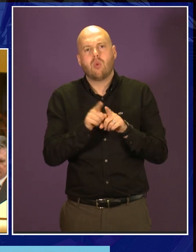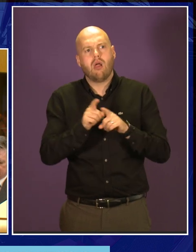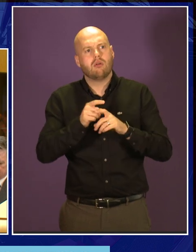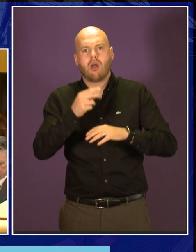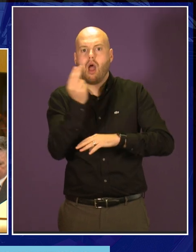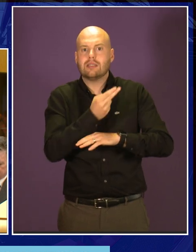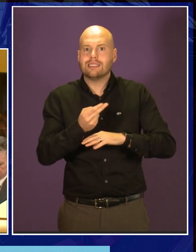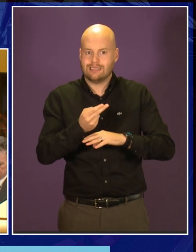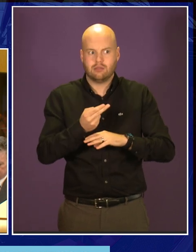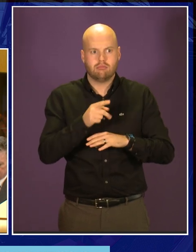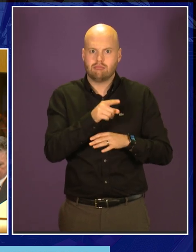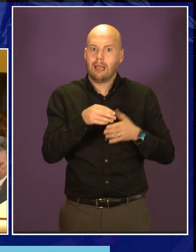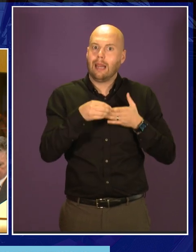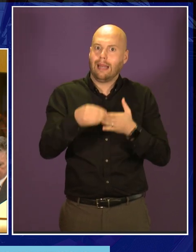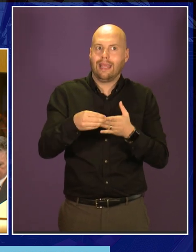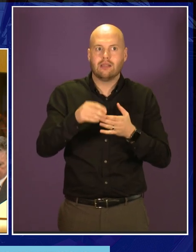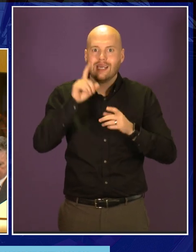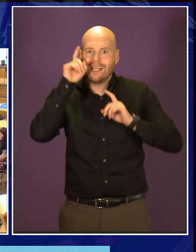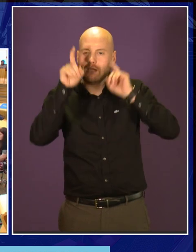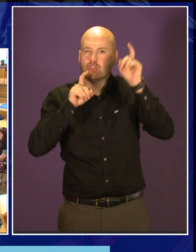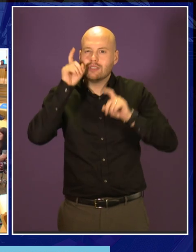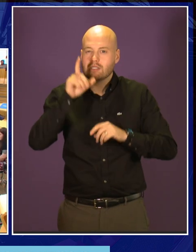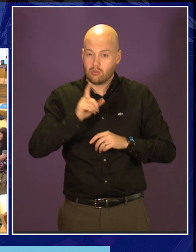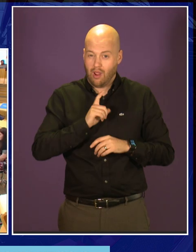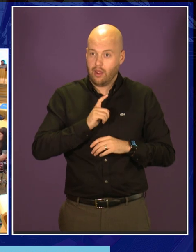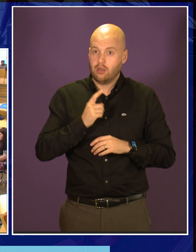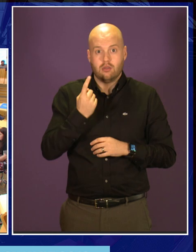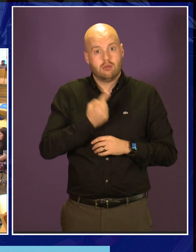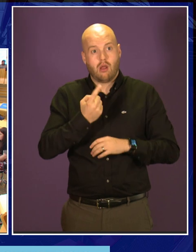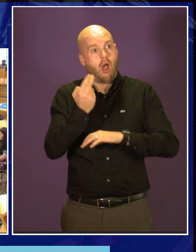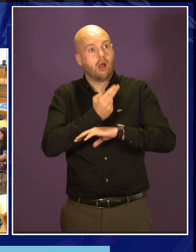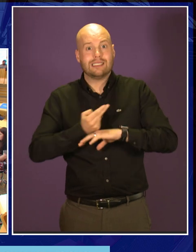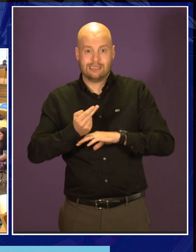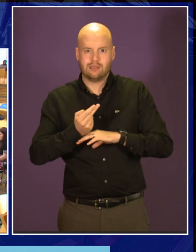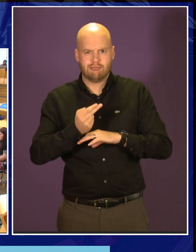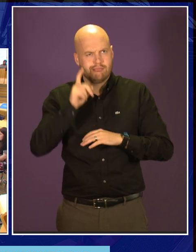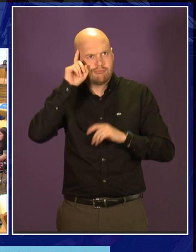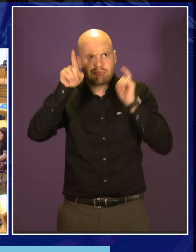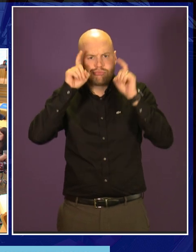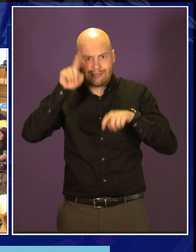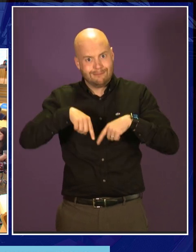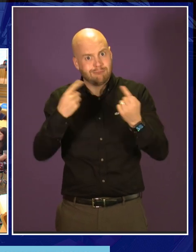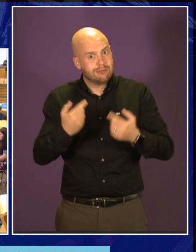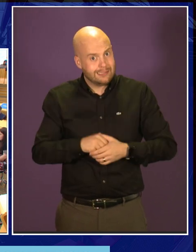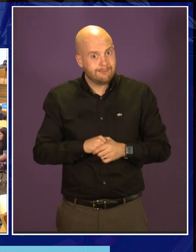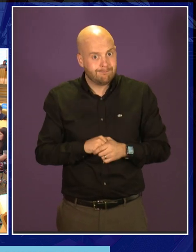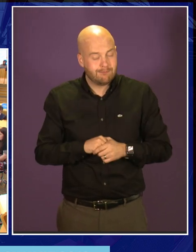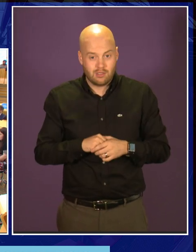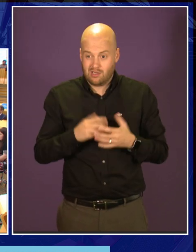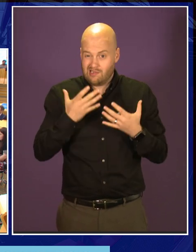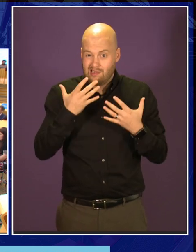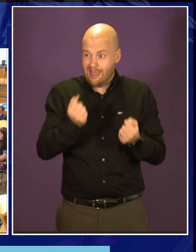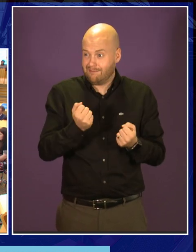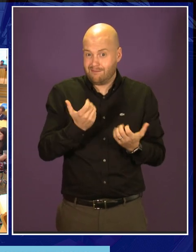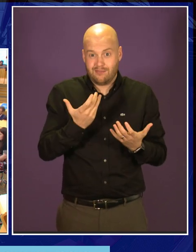innovation. Artists think differently. That's obviously already happening, as we've seen all throughout these 2 days, but it's